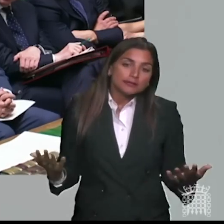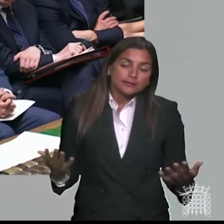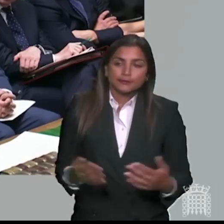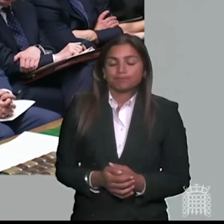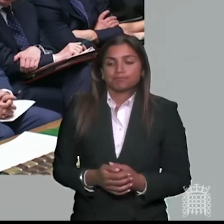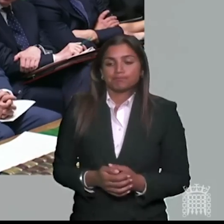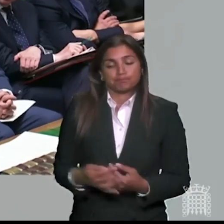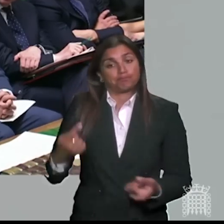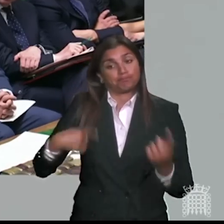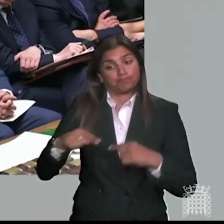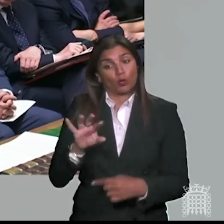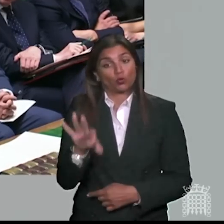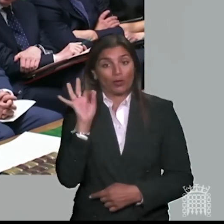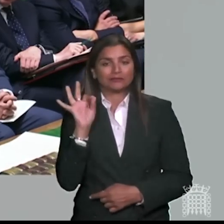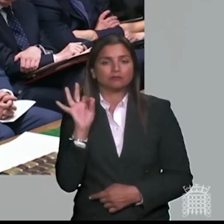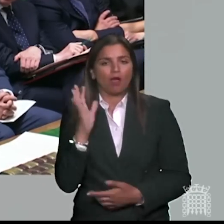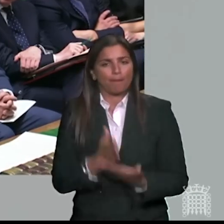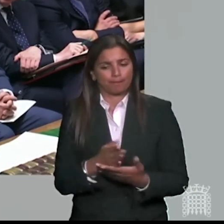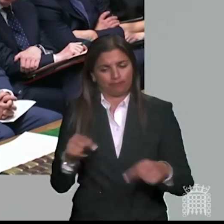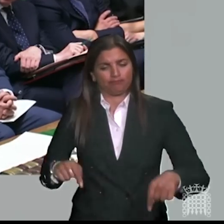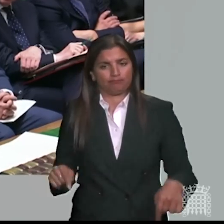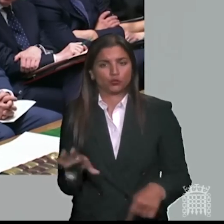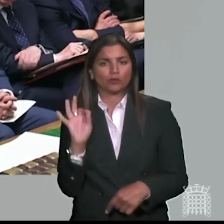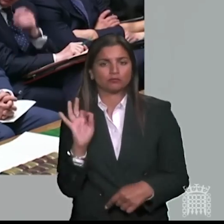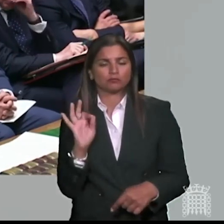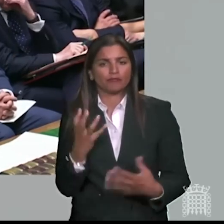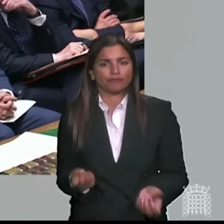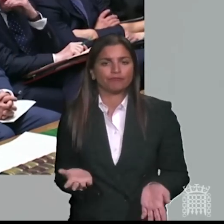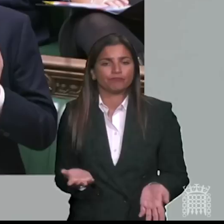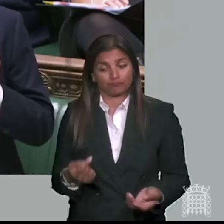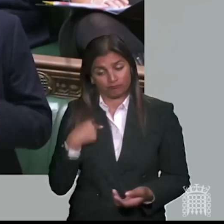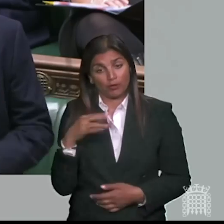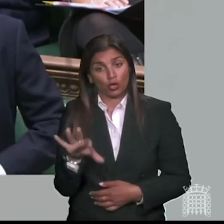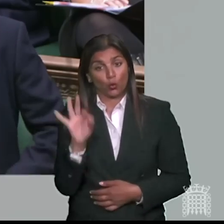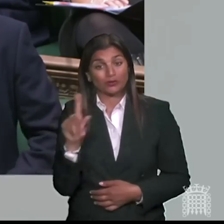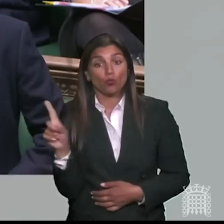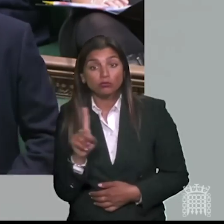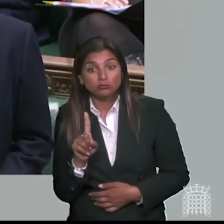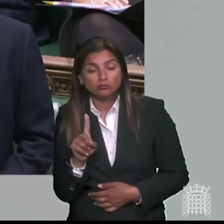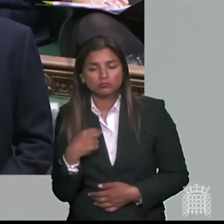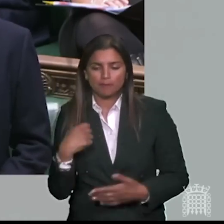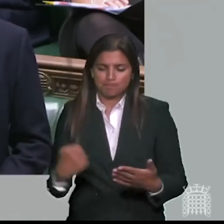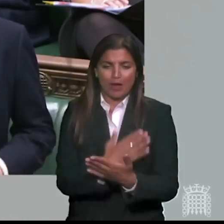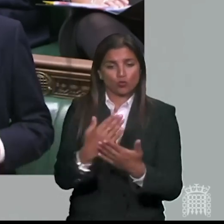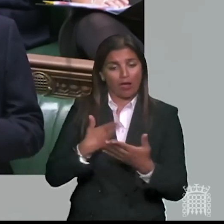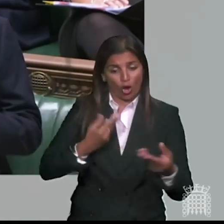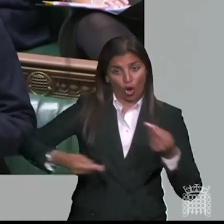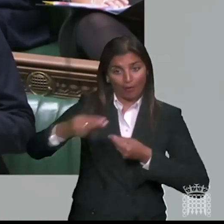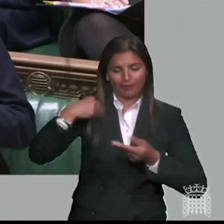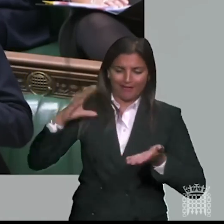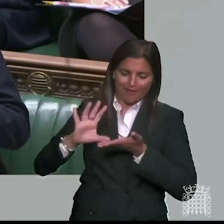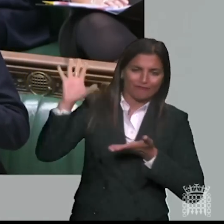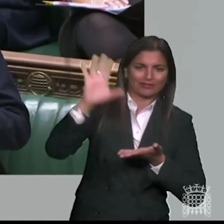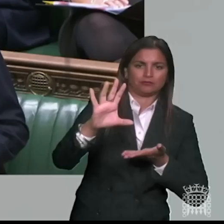a choice in this country, and the choice that we have made is to invest in our economy, giving